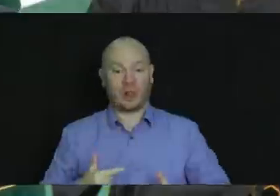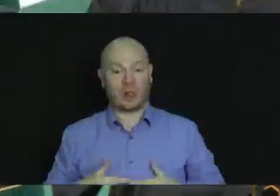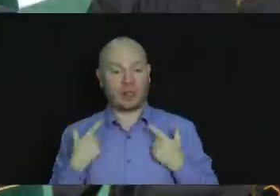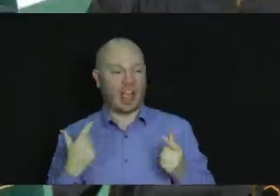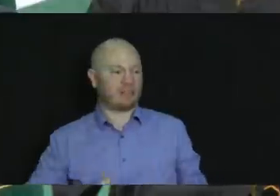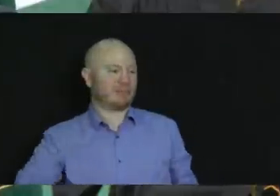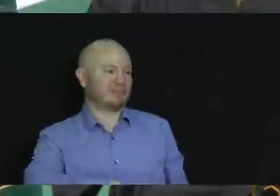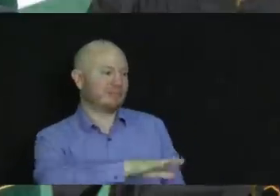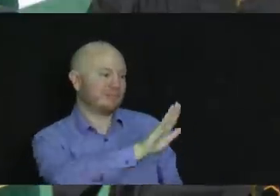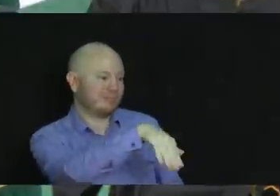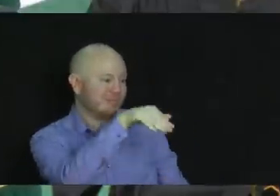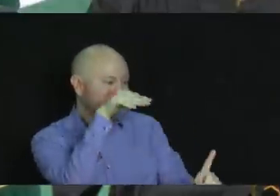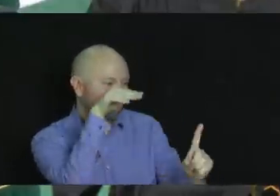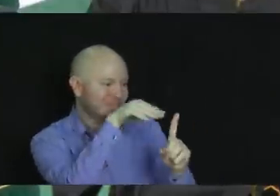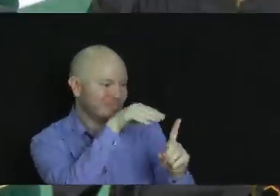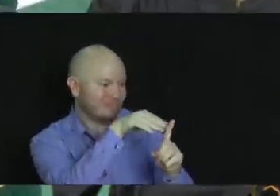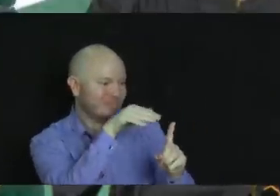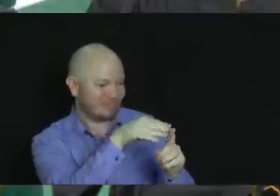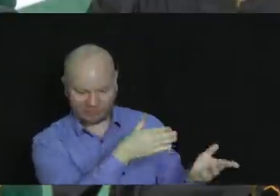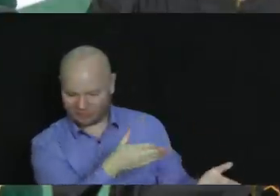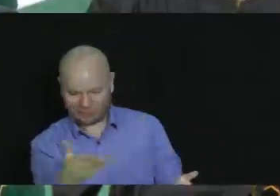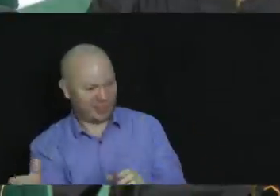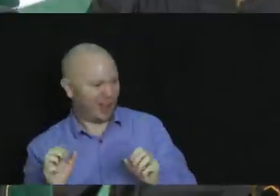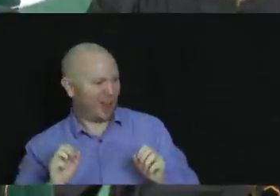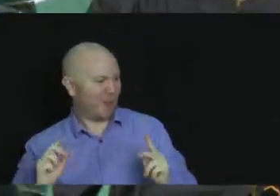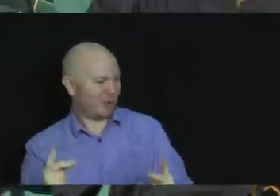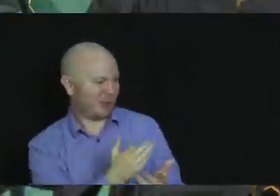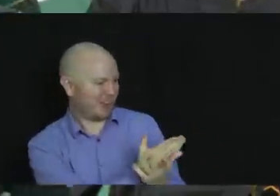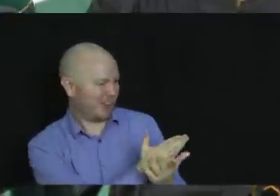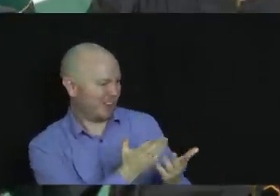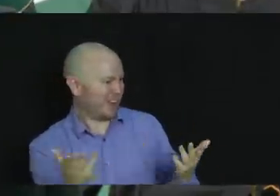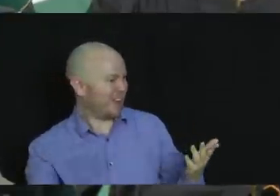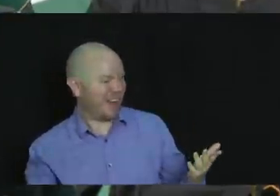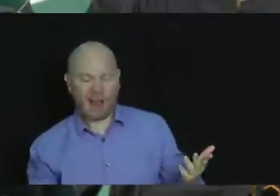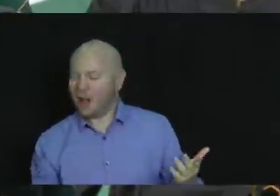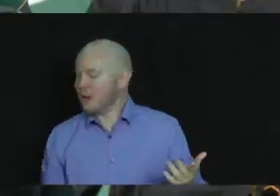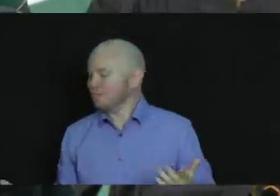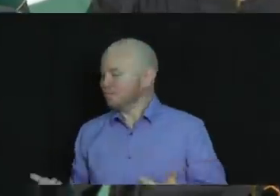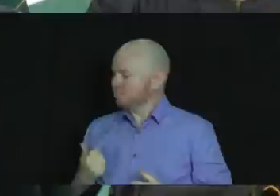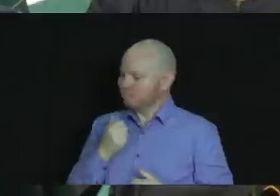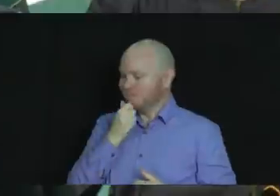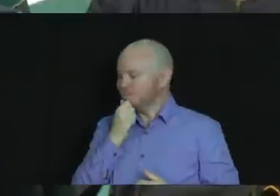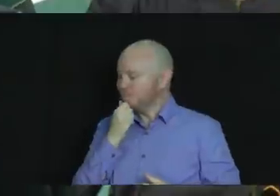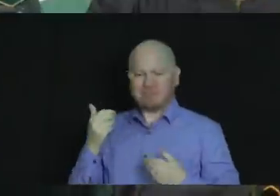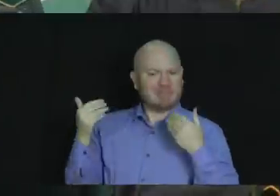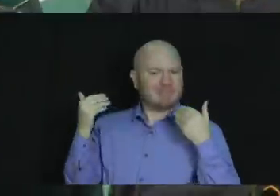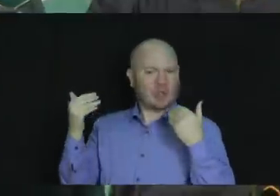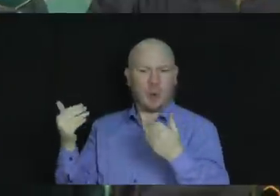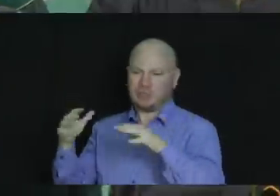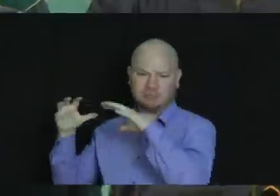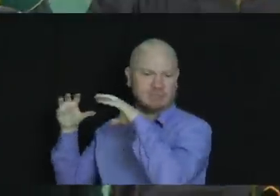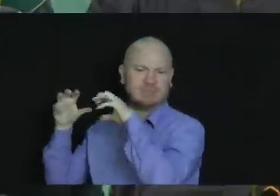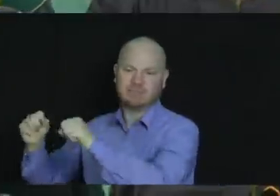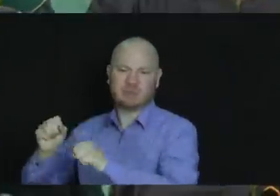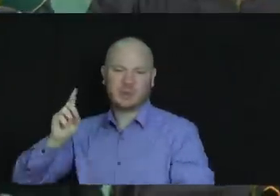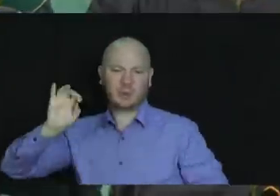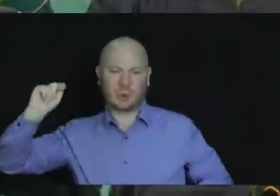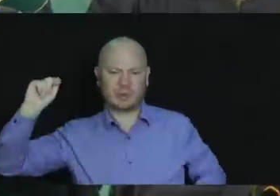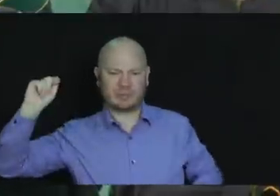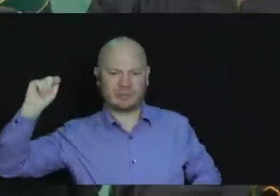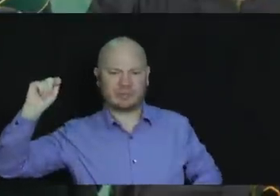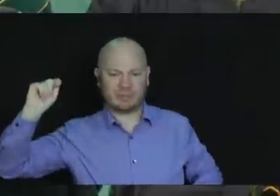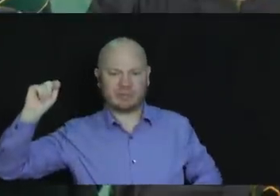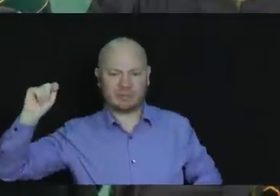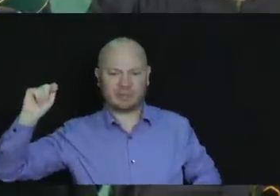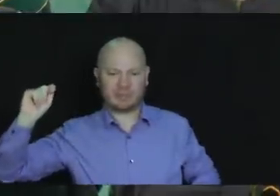your community, organization, or family, answer the call. You'll never know where the opportunities will lead